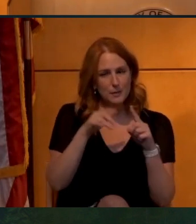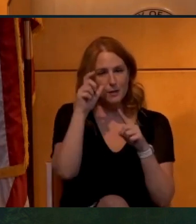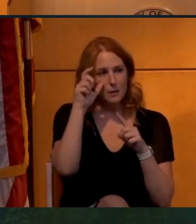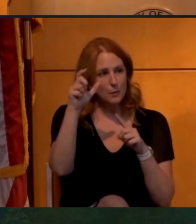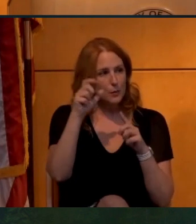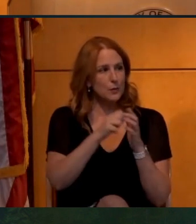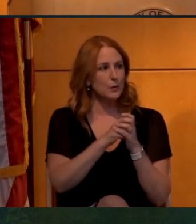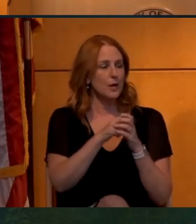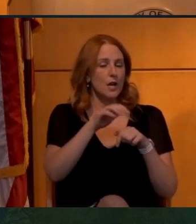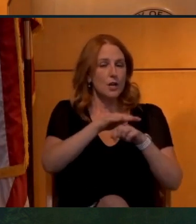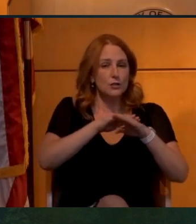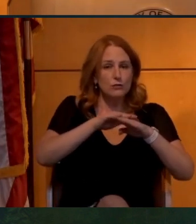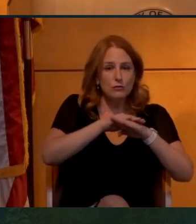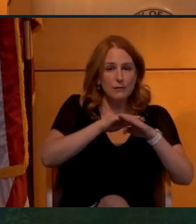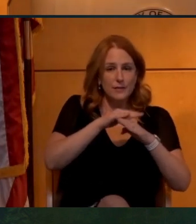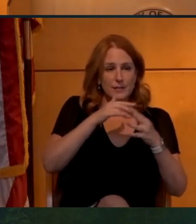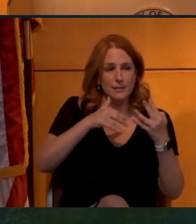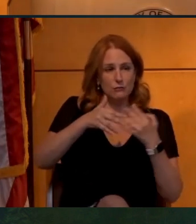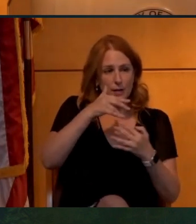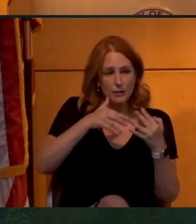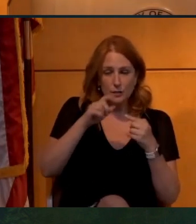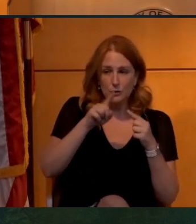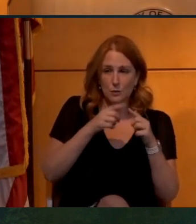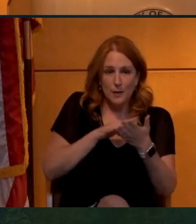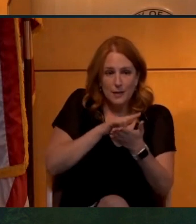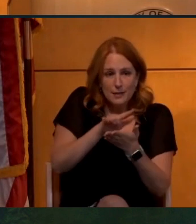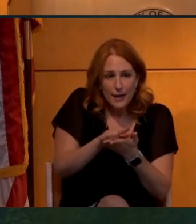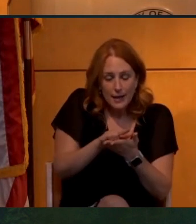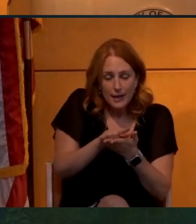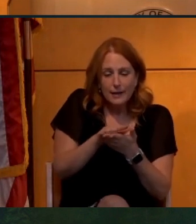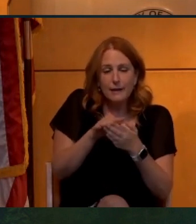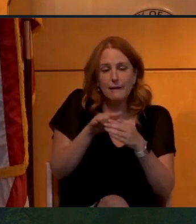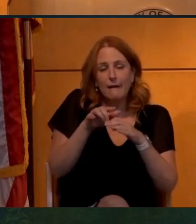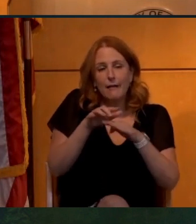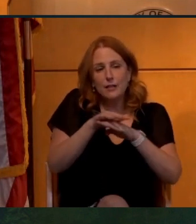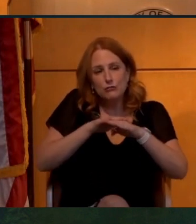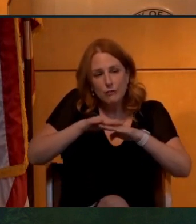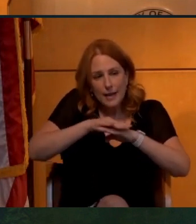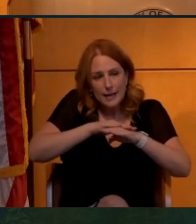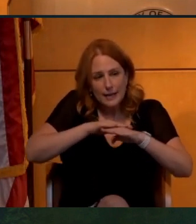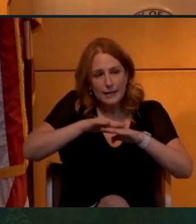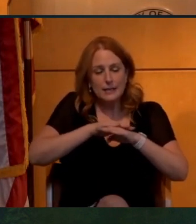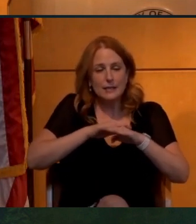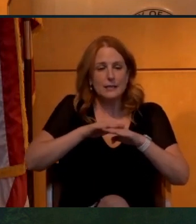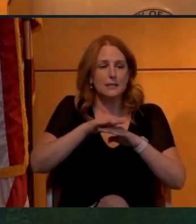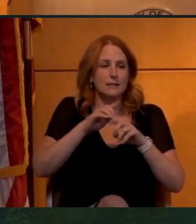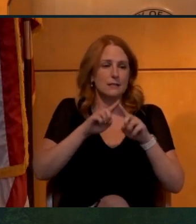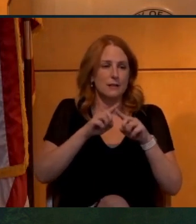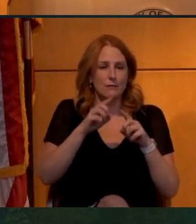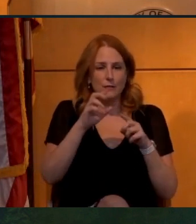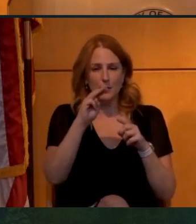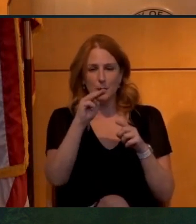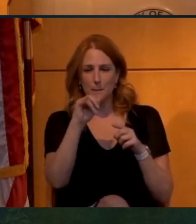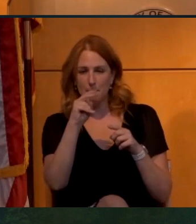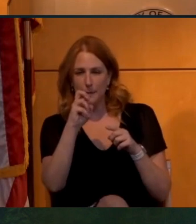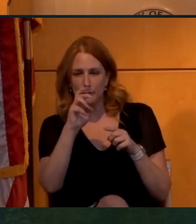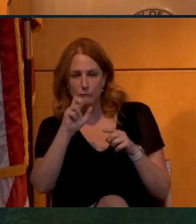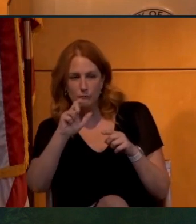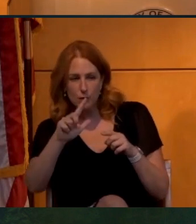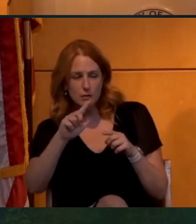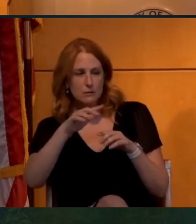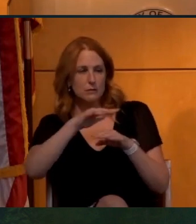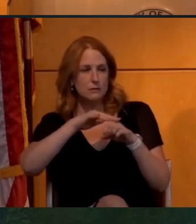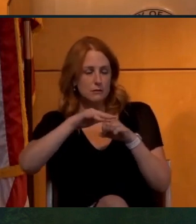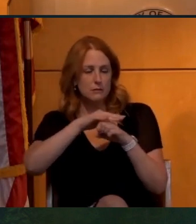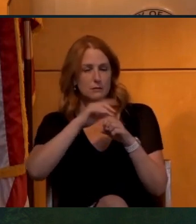surface interactions during landing, as well as looking at the terrain, the surface mineralogy and composition of the surface. We have